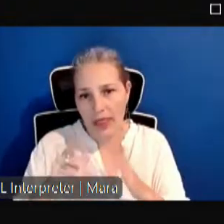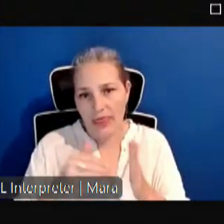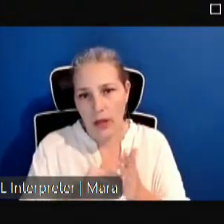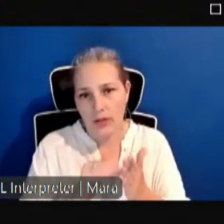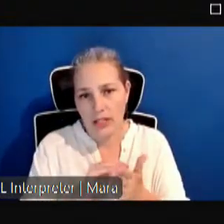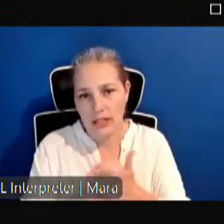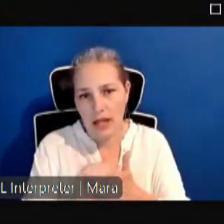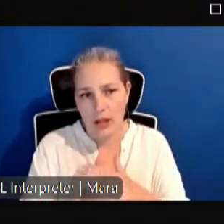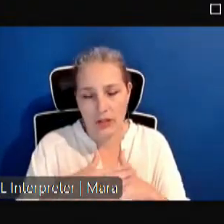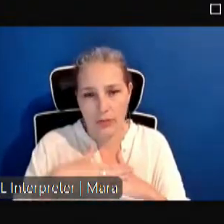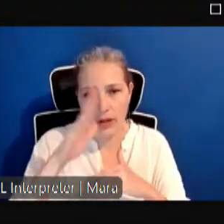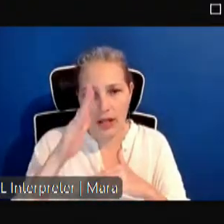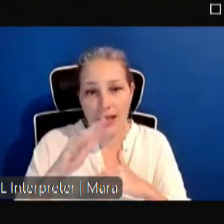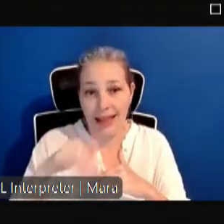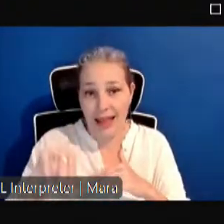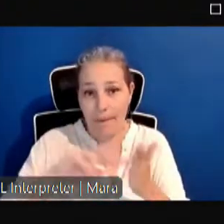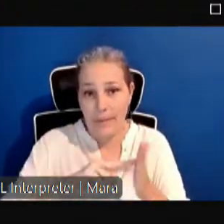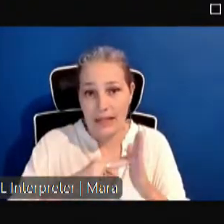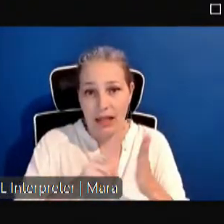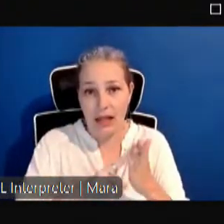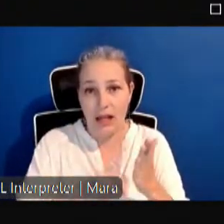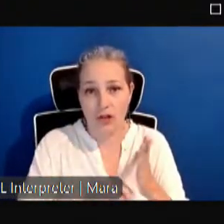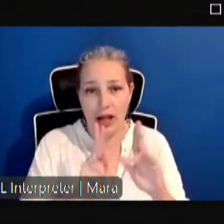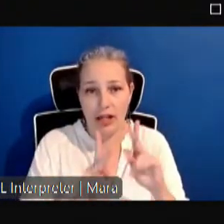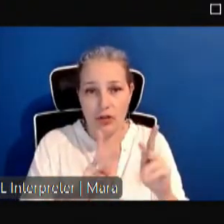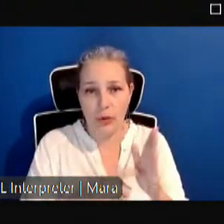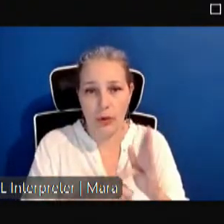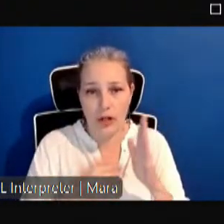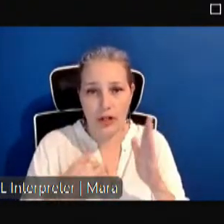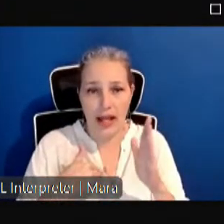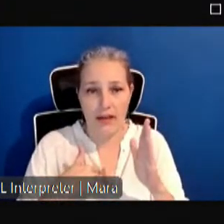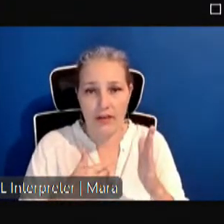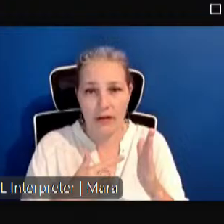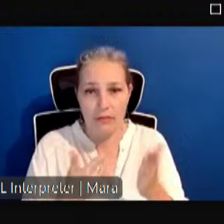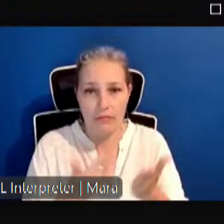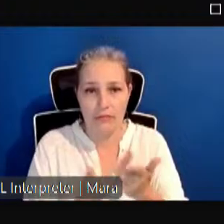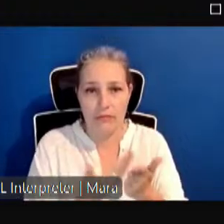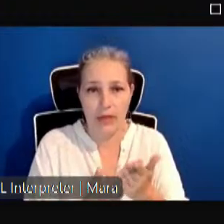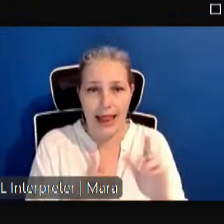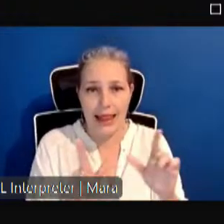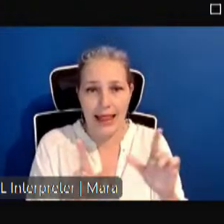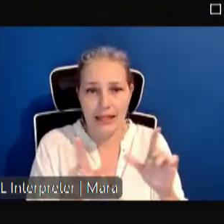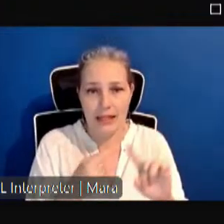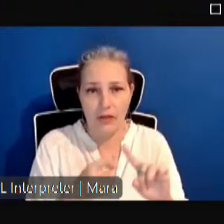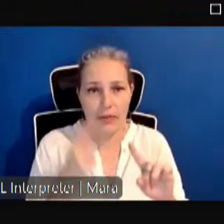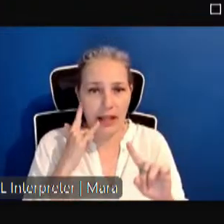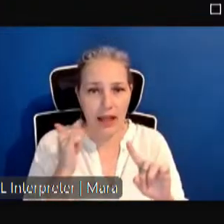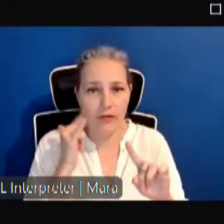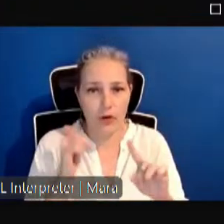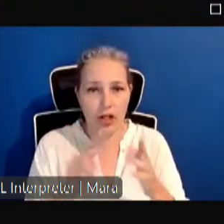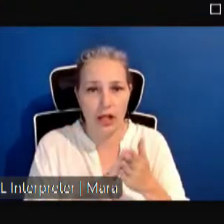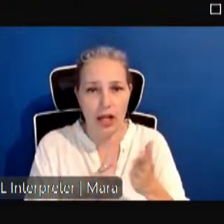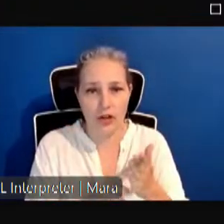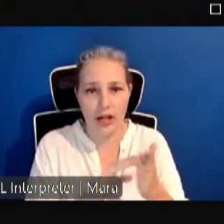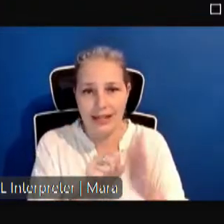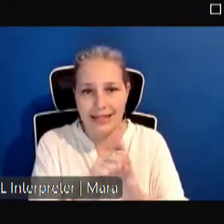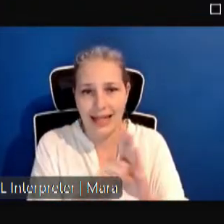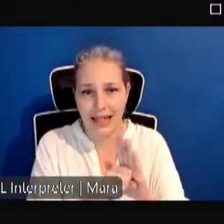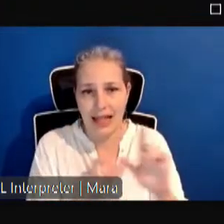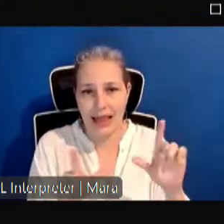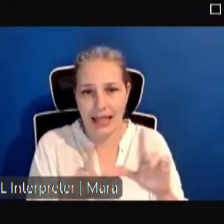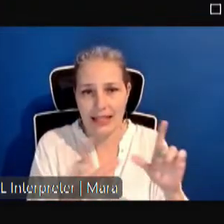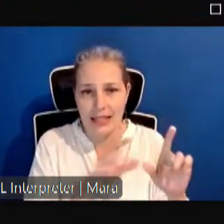contractors are required to have a valid license from the California Contractor State License Board, also known as the CSLB. Our slide does still